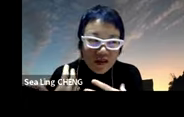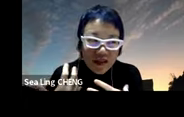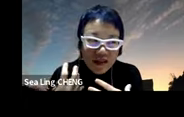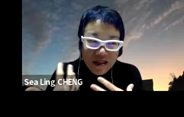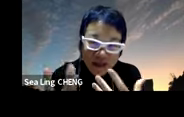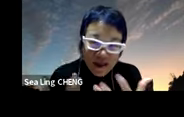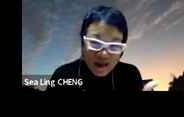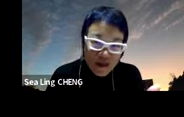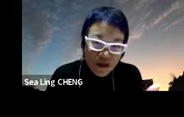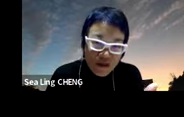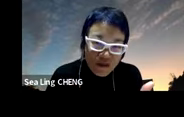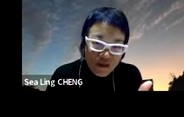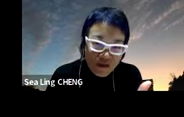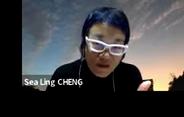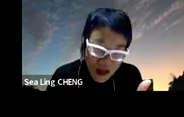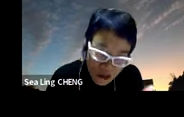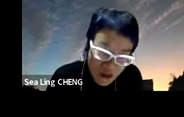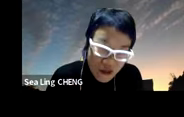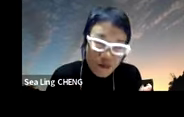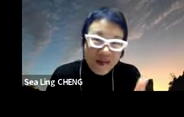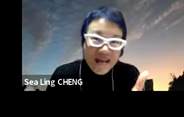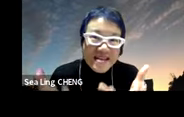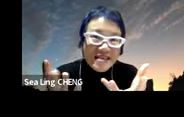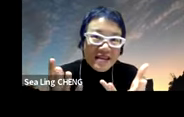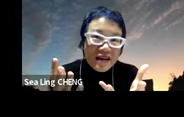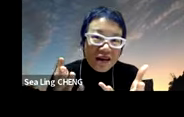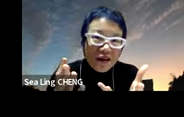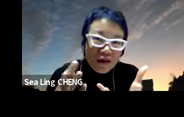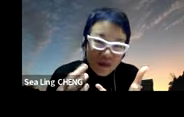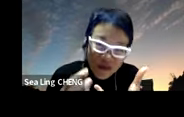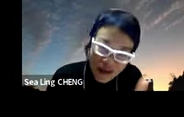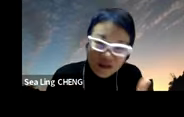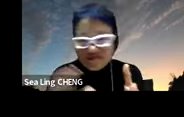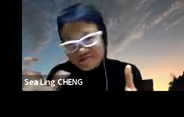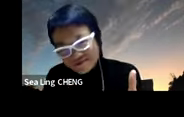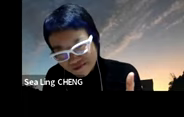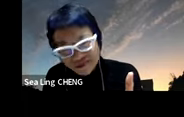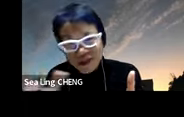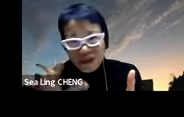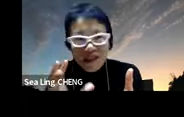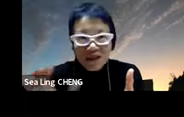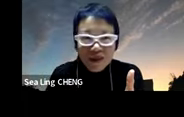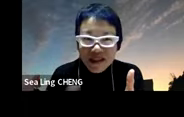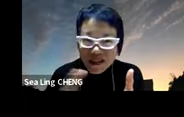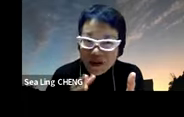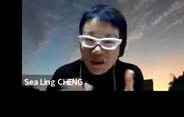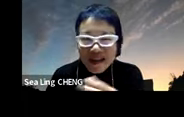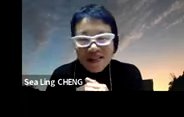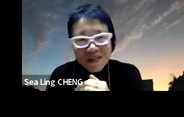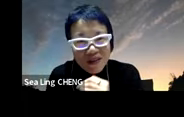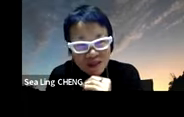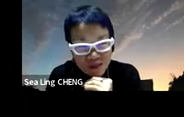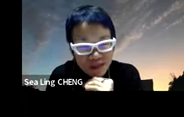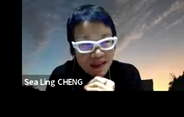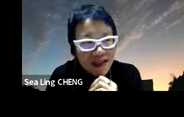on the experiences of heterosexual men without, you know, including in equal